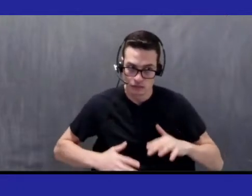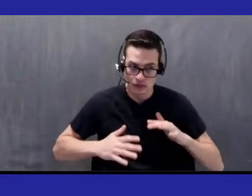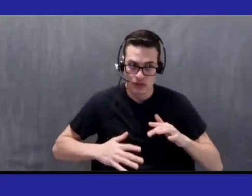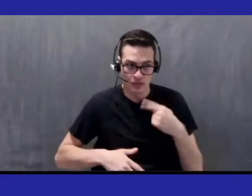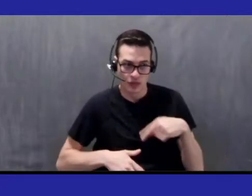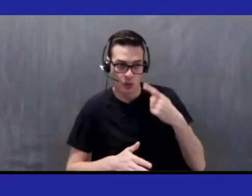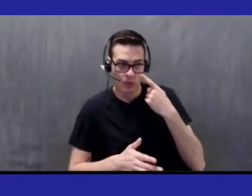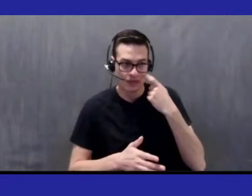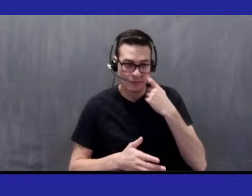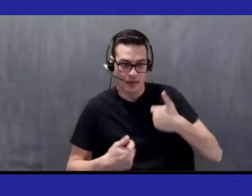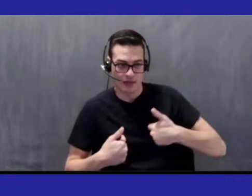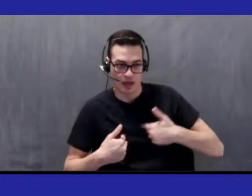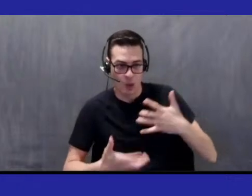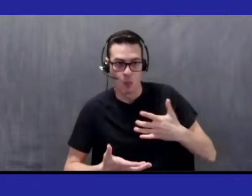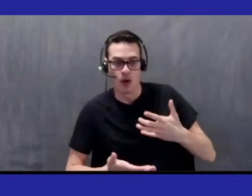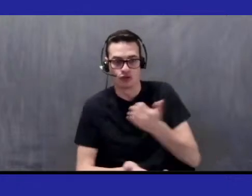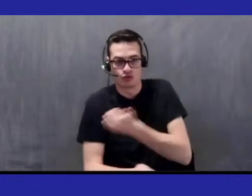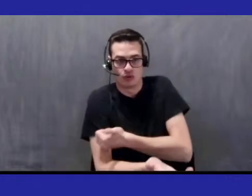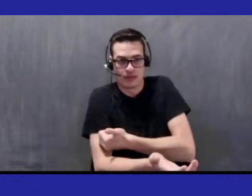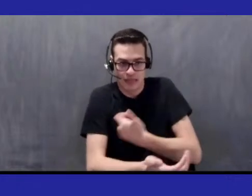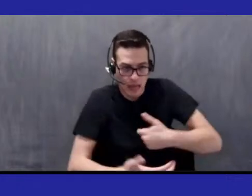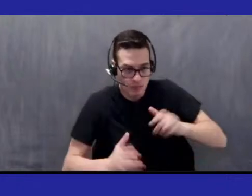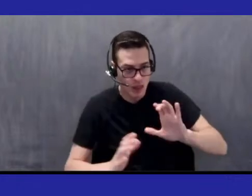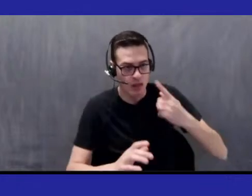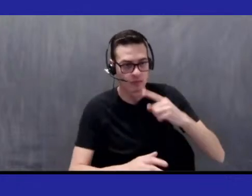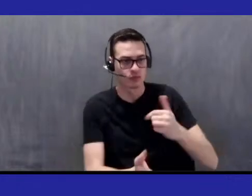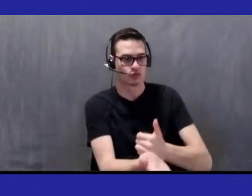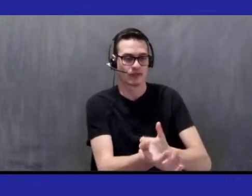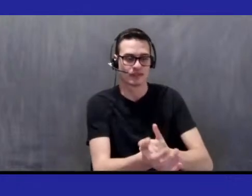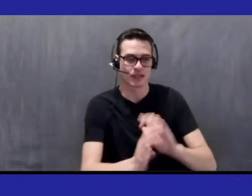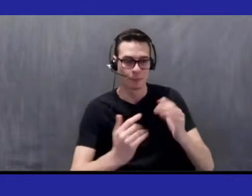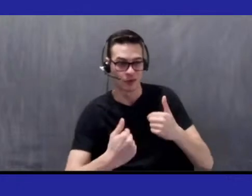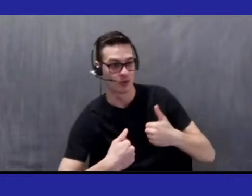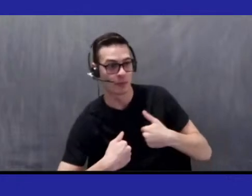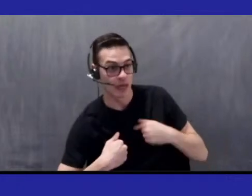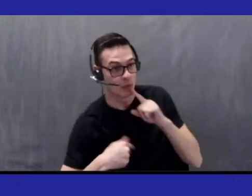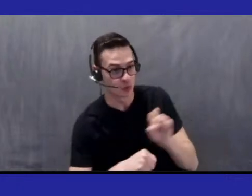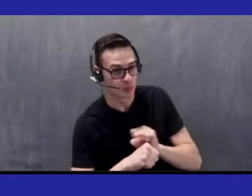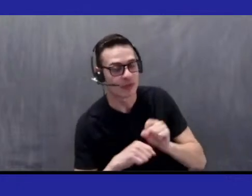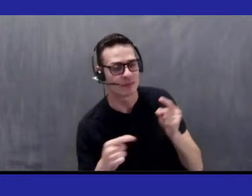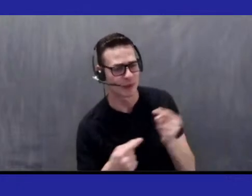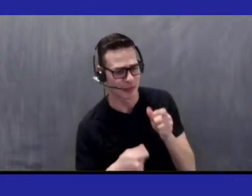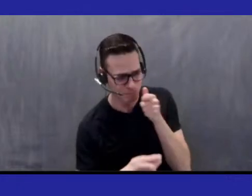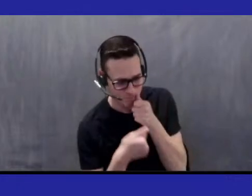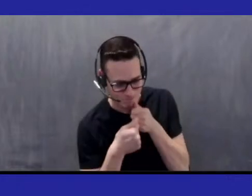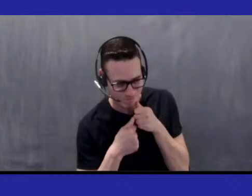or think first, I'm drug seeking versus I'm really in pain. So I think,